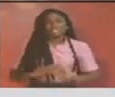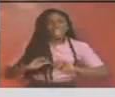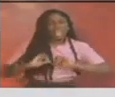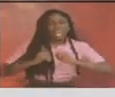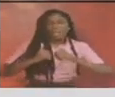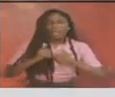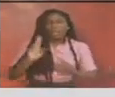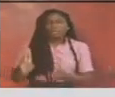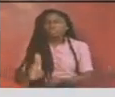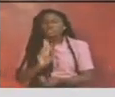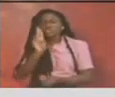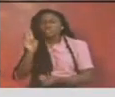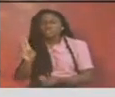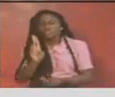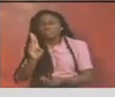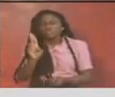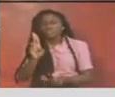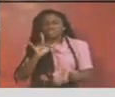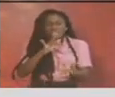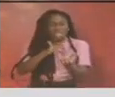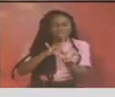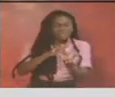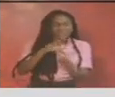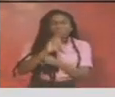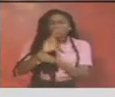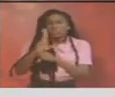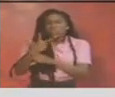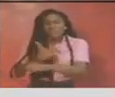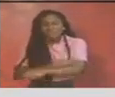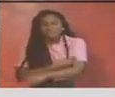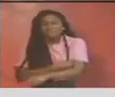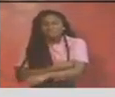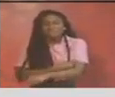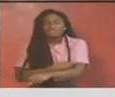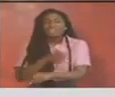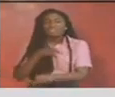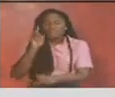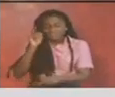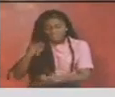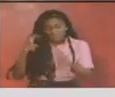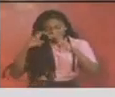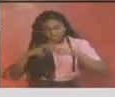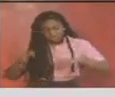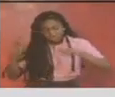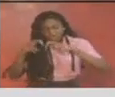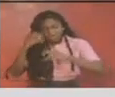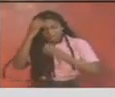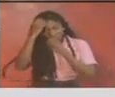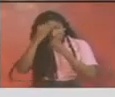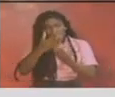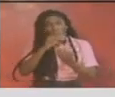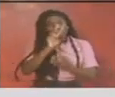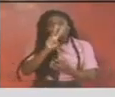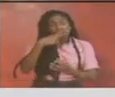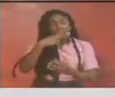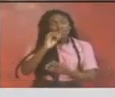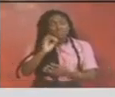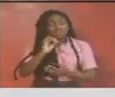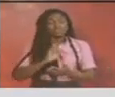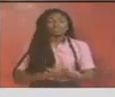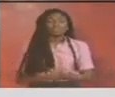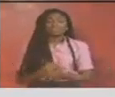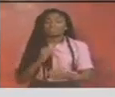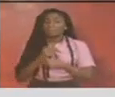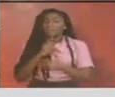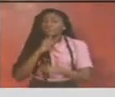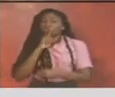also important, because if they pick up programmatic errors, maybe something is not packaged appropriately or it's not clearly